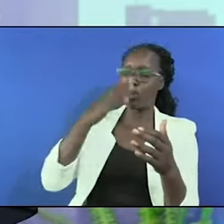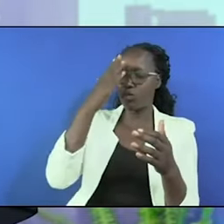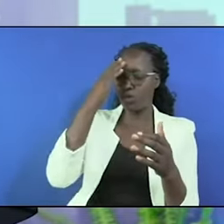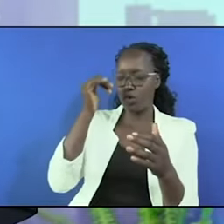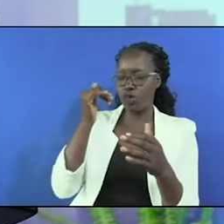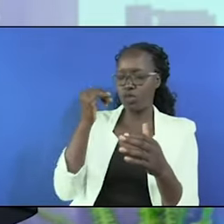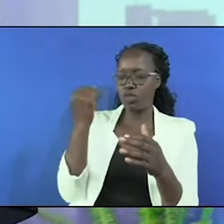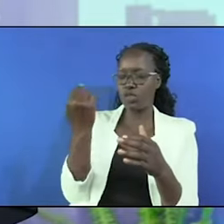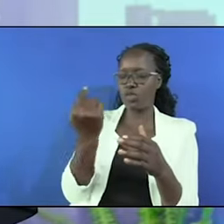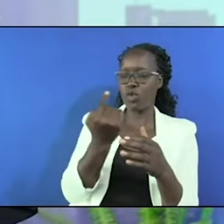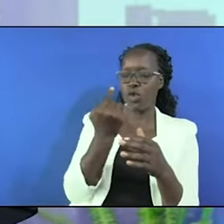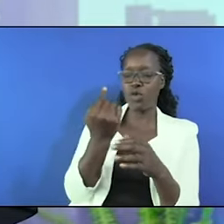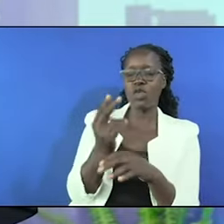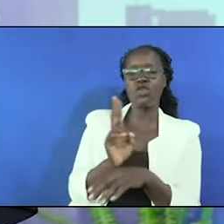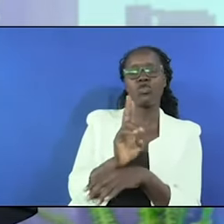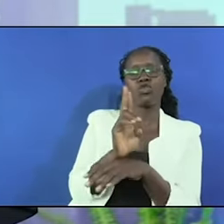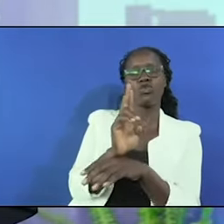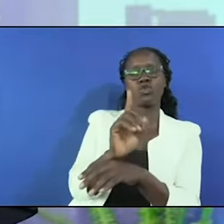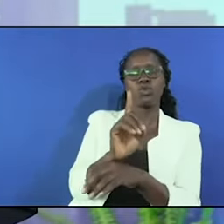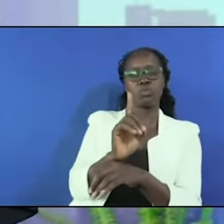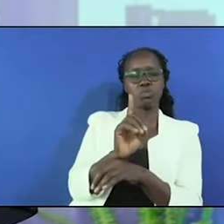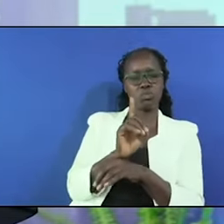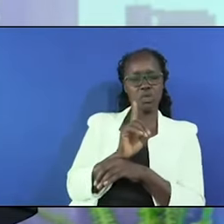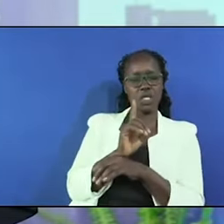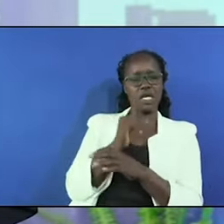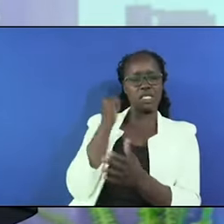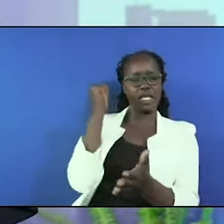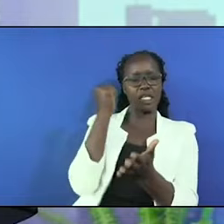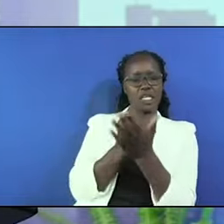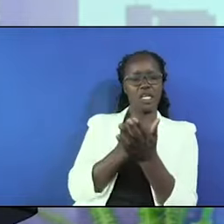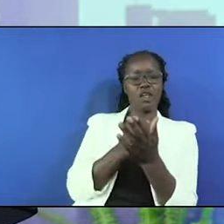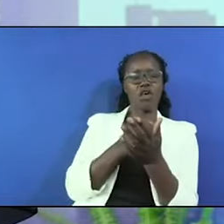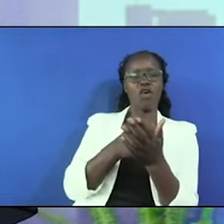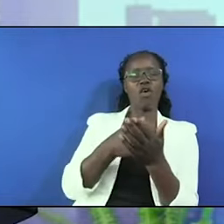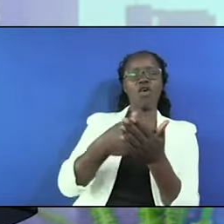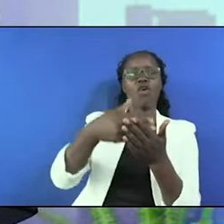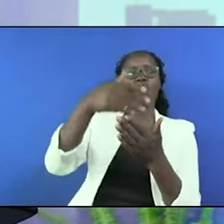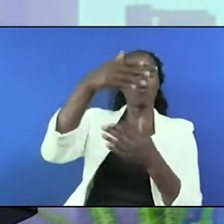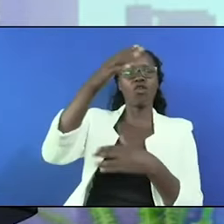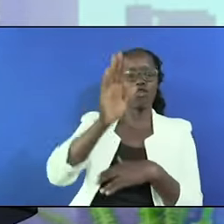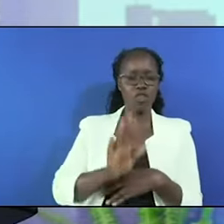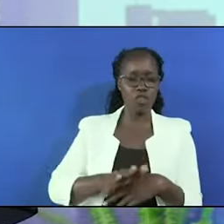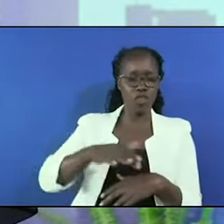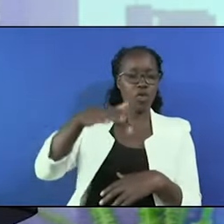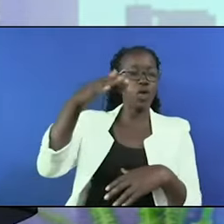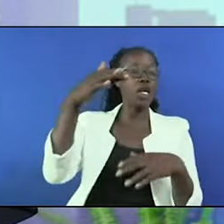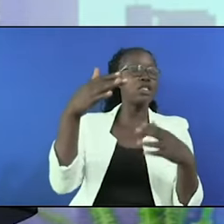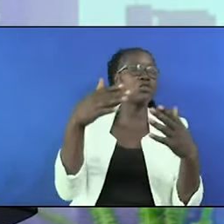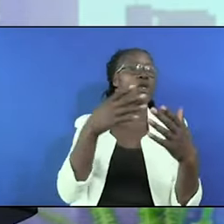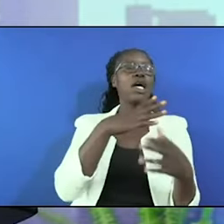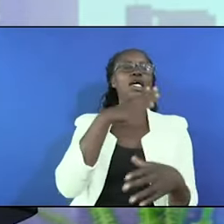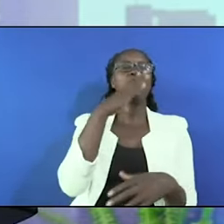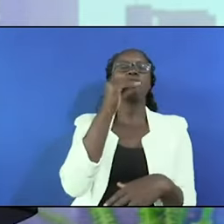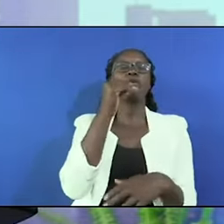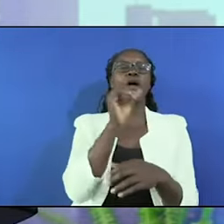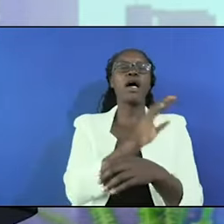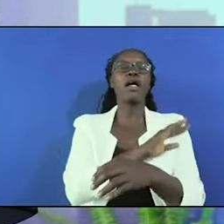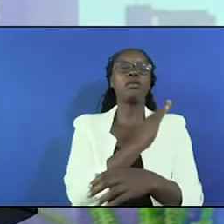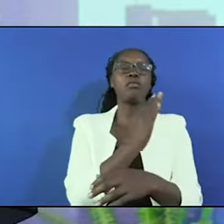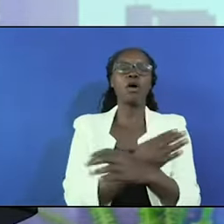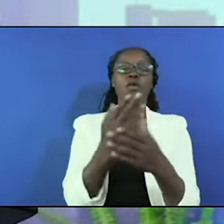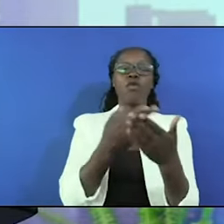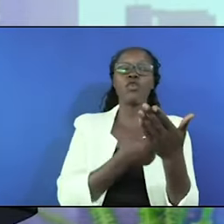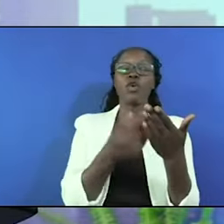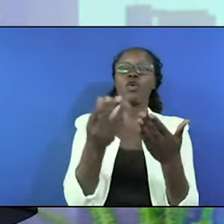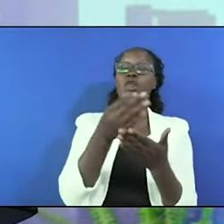will only use me as a nail upon a wall, even as you speak by the power of your Holy Spirit